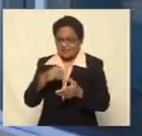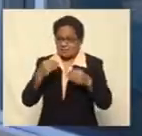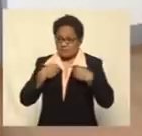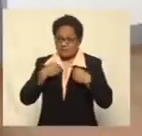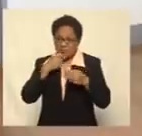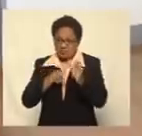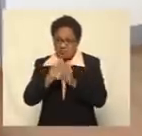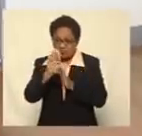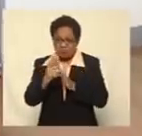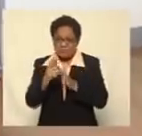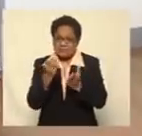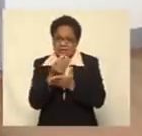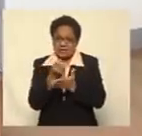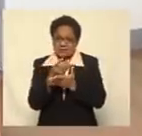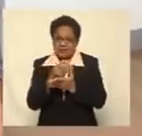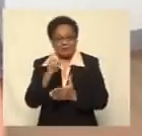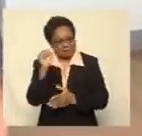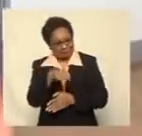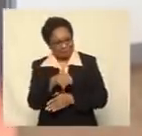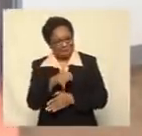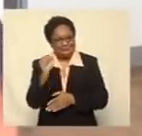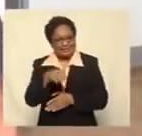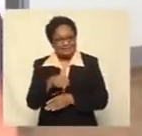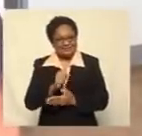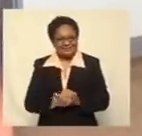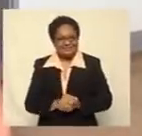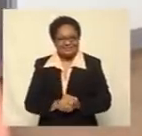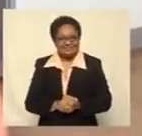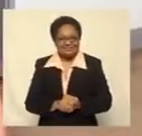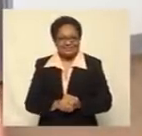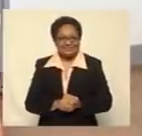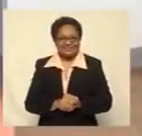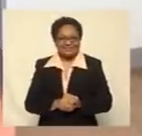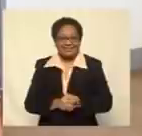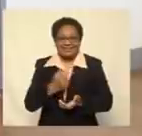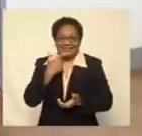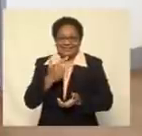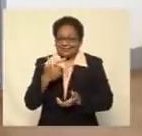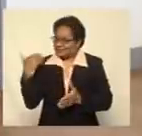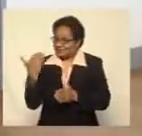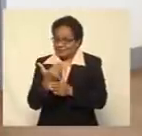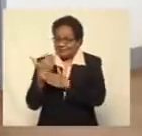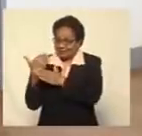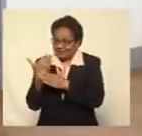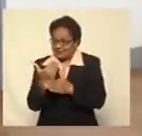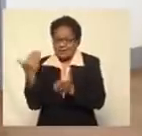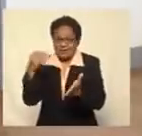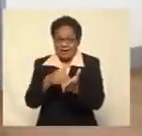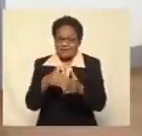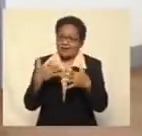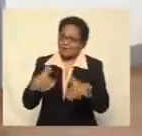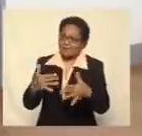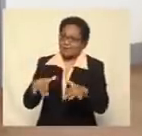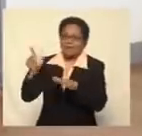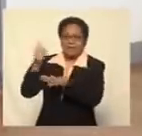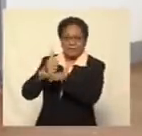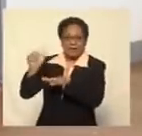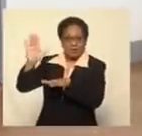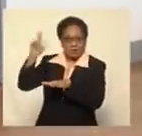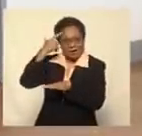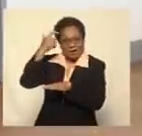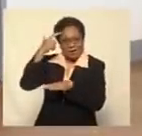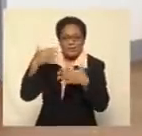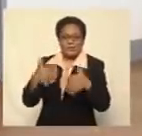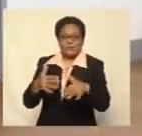town? oh my word, yeah. And Major Nem's been fantastic. You know, it was a government initiative followed up by the